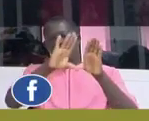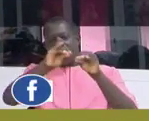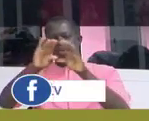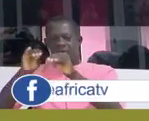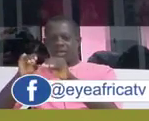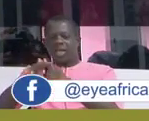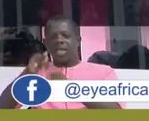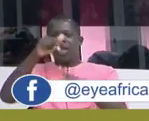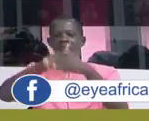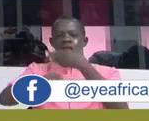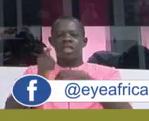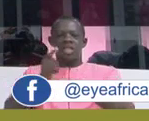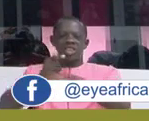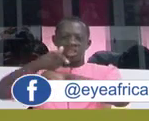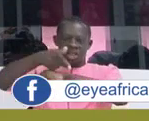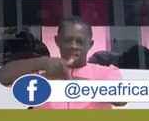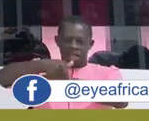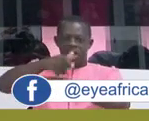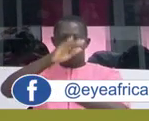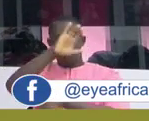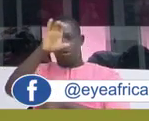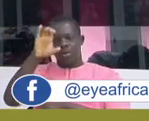and some of your activities